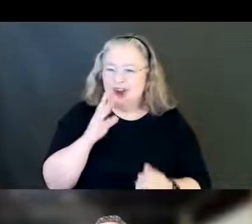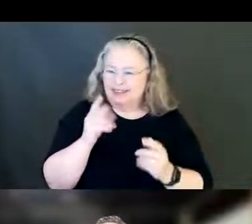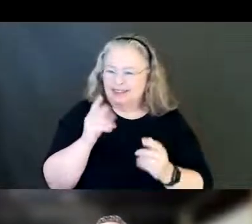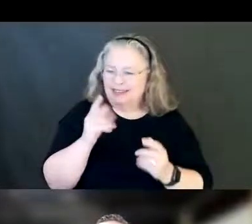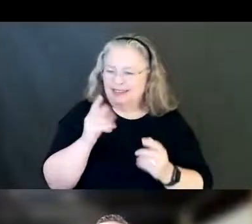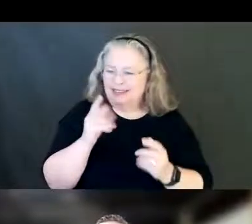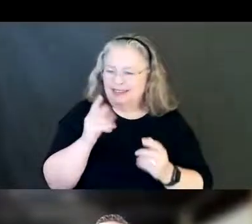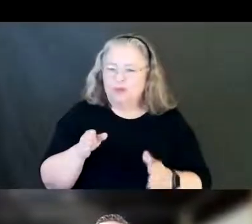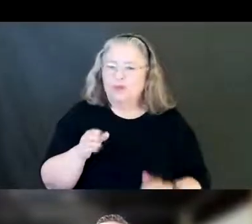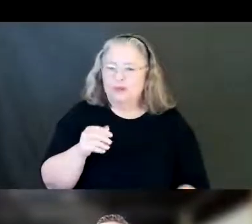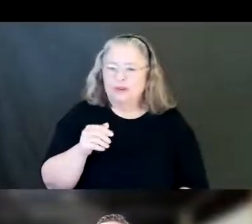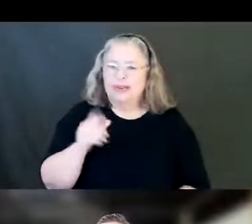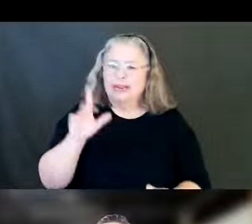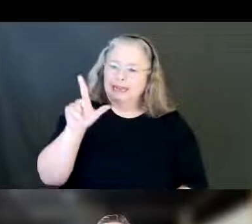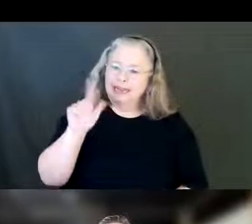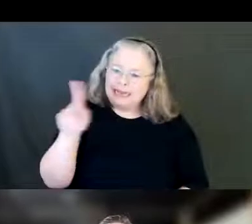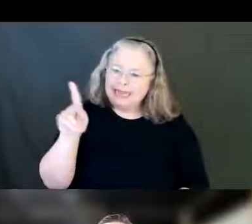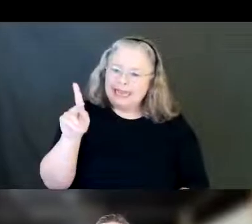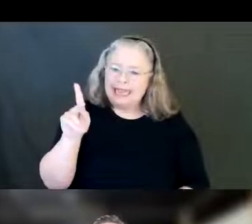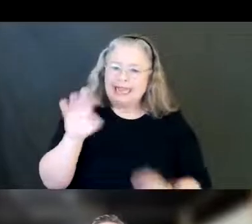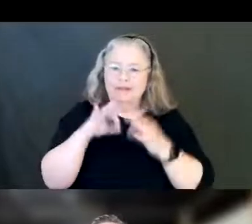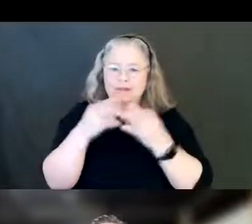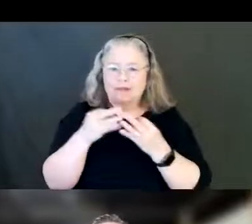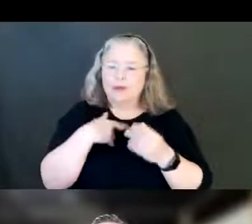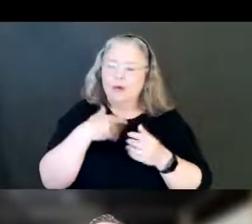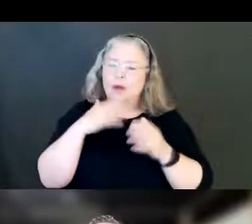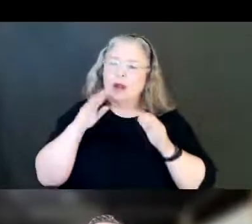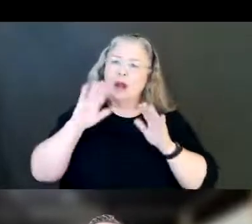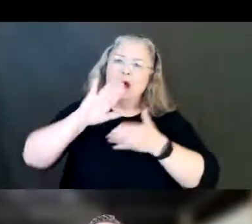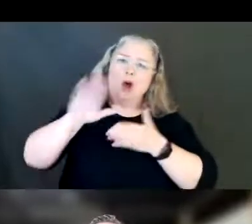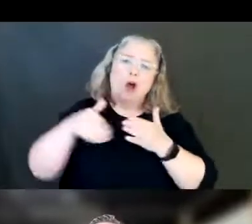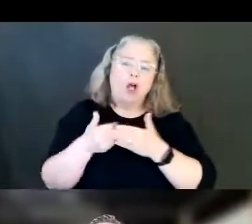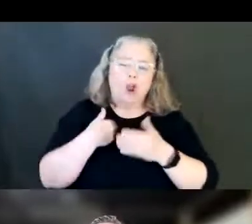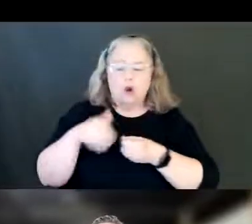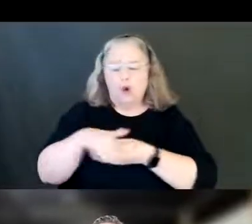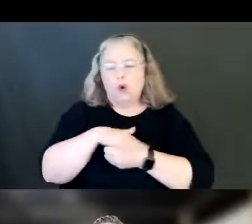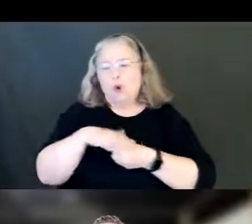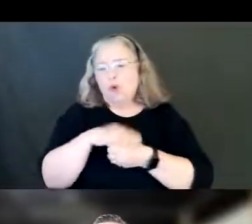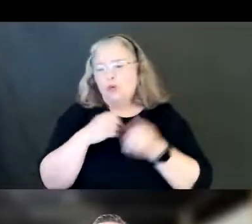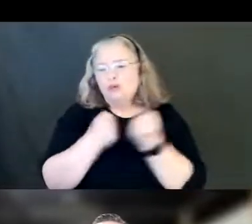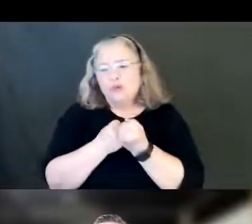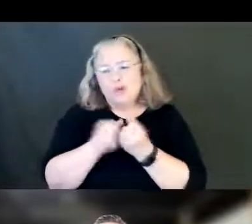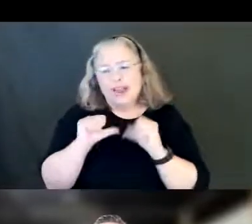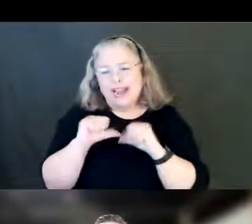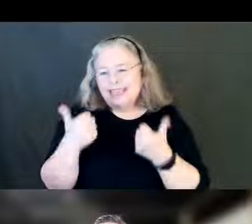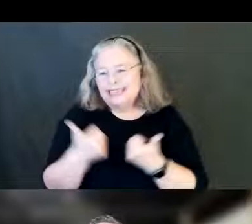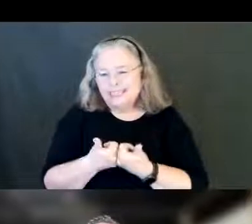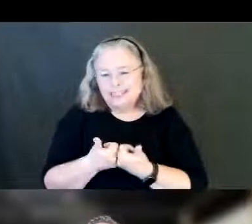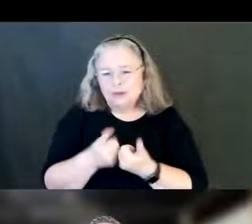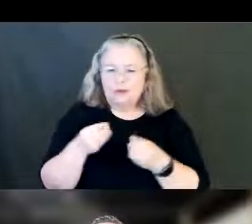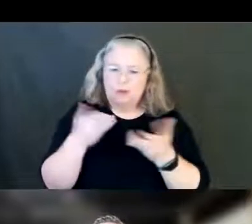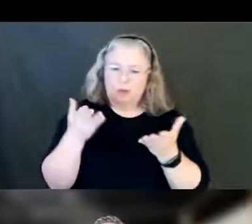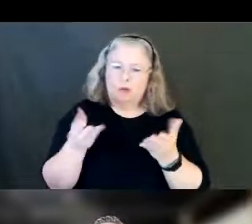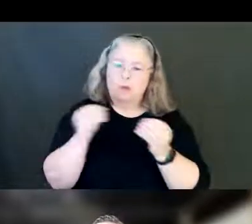with that, linking families to all of our fantastic local support agencies to provide that much